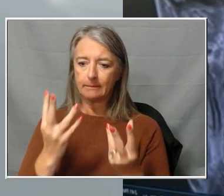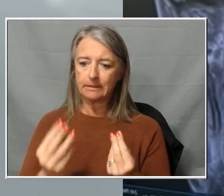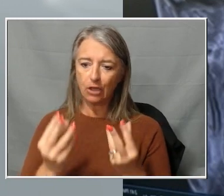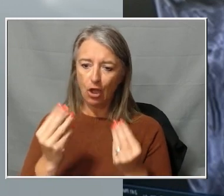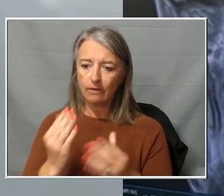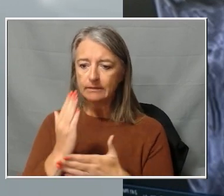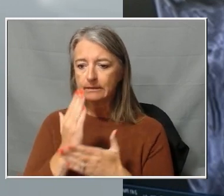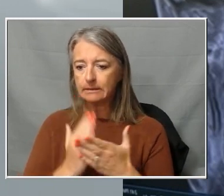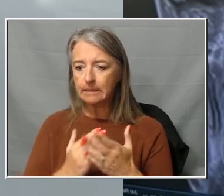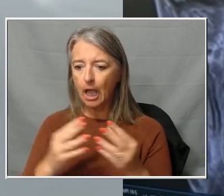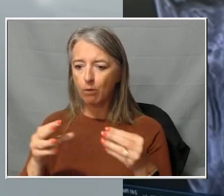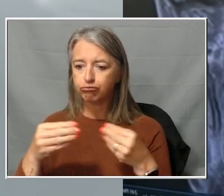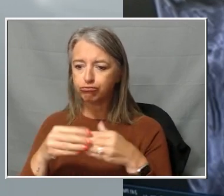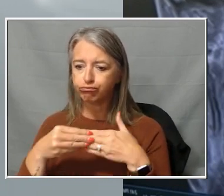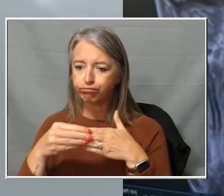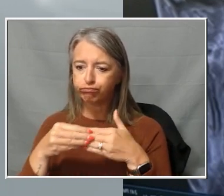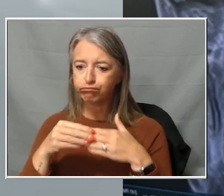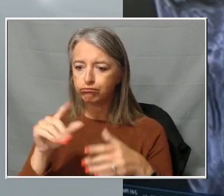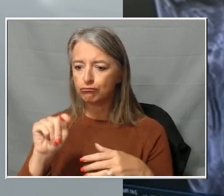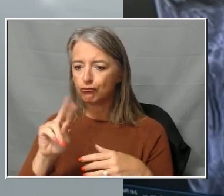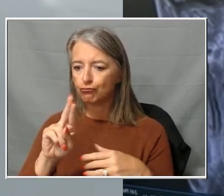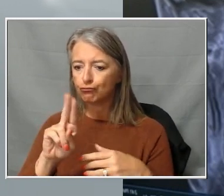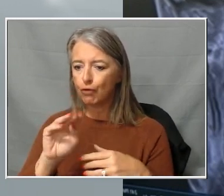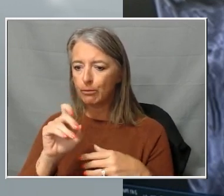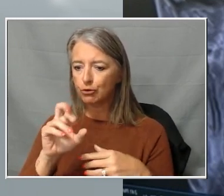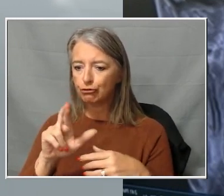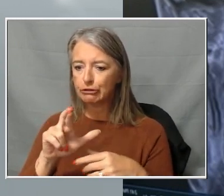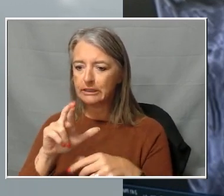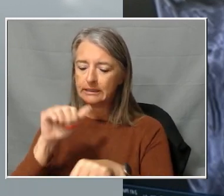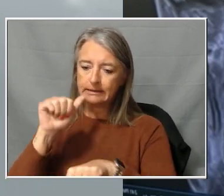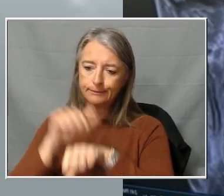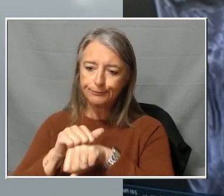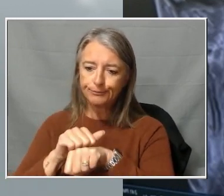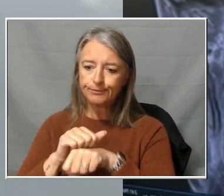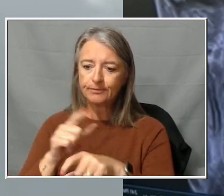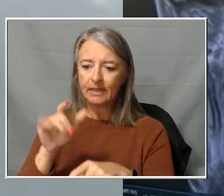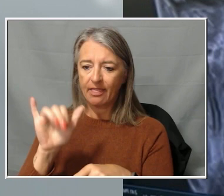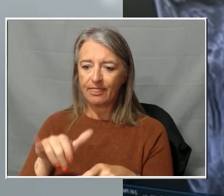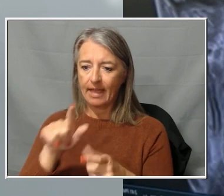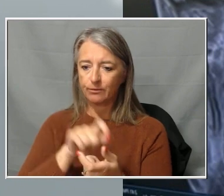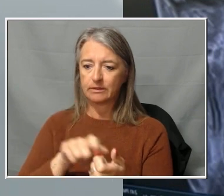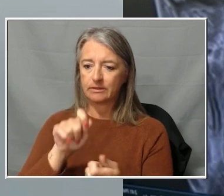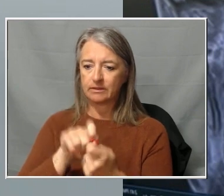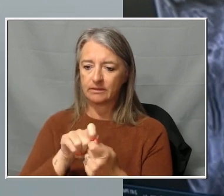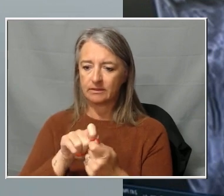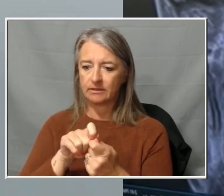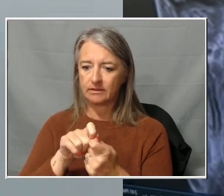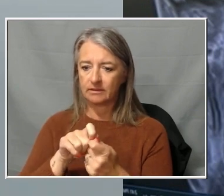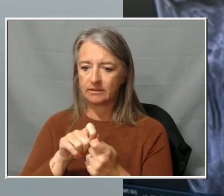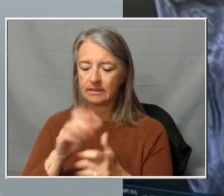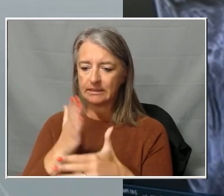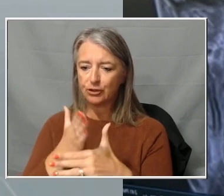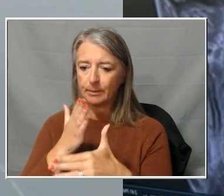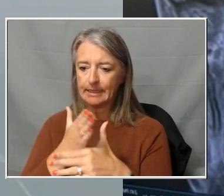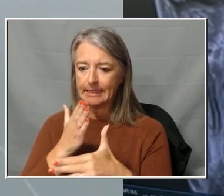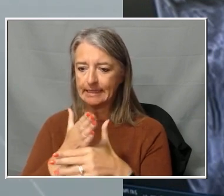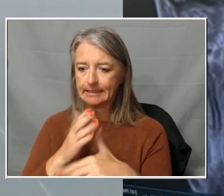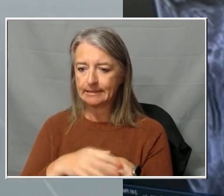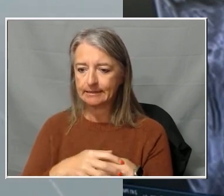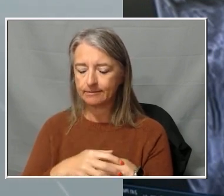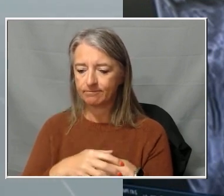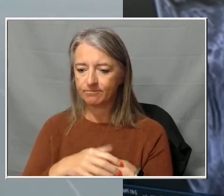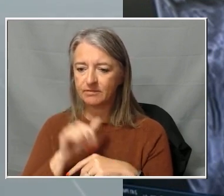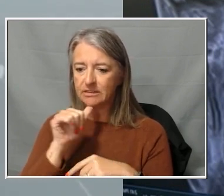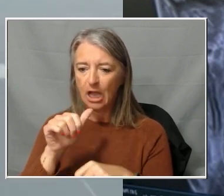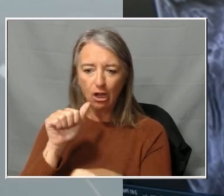very rubbery and hard. This one specifically was a little bit intermediate, so not too